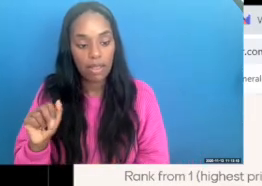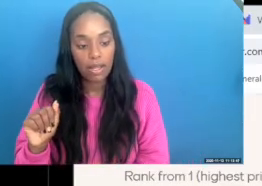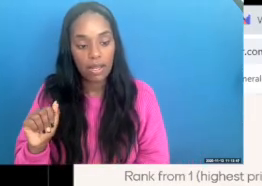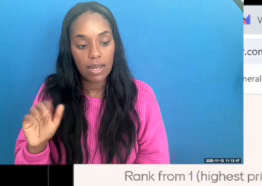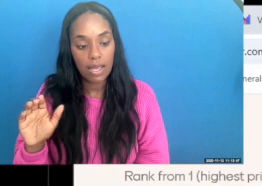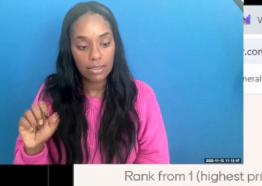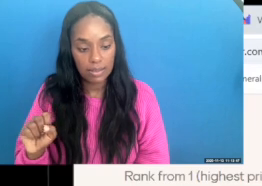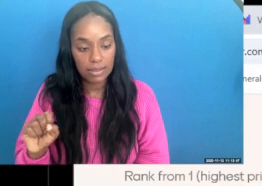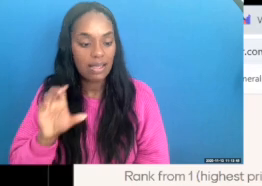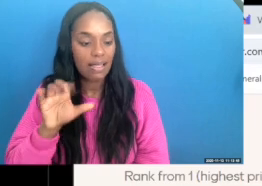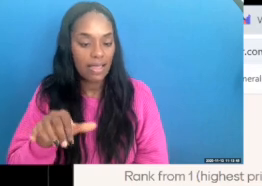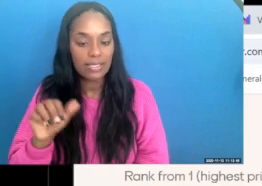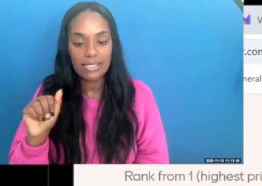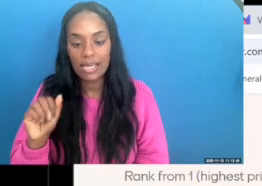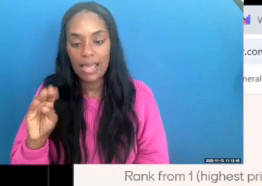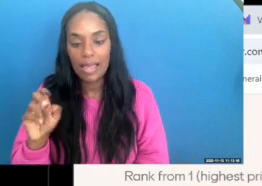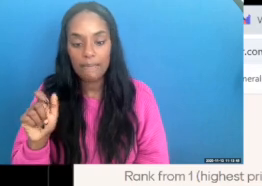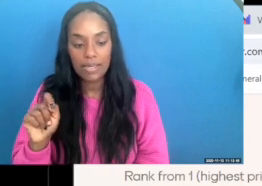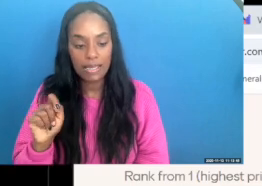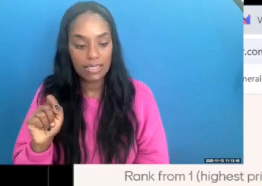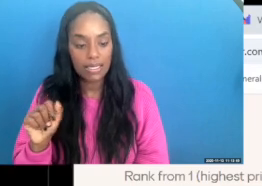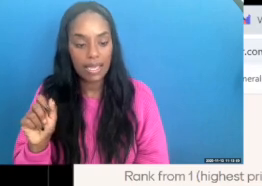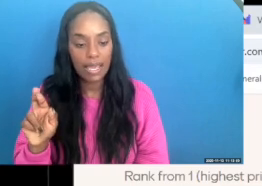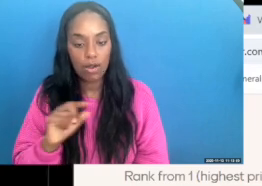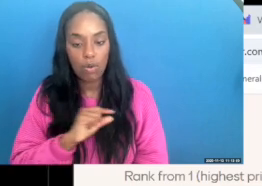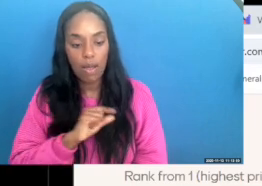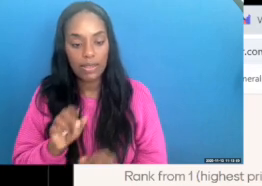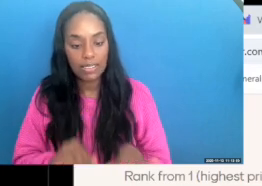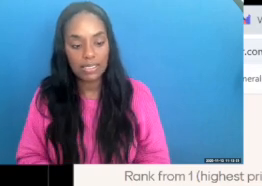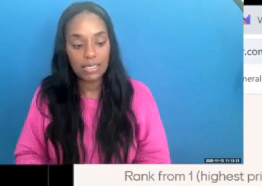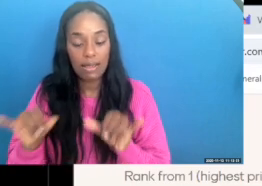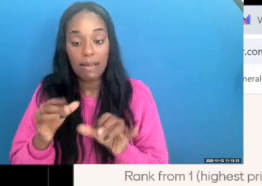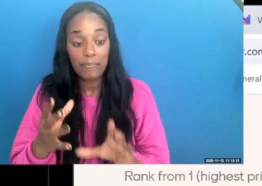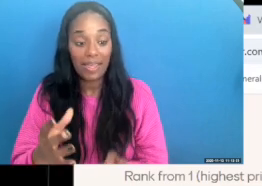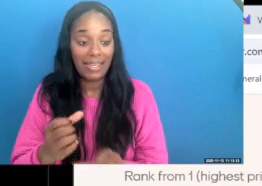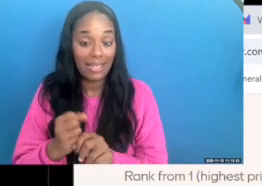SIP and complying with NAAQS, that is the ambient air quality standards, and